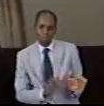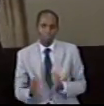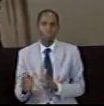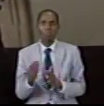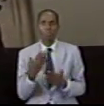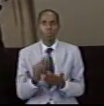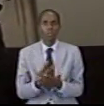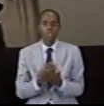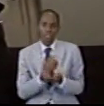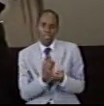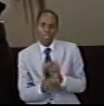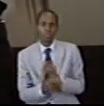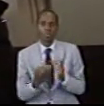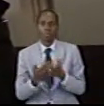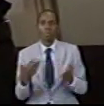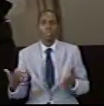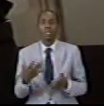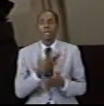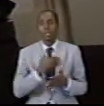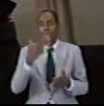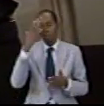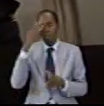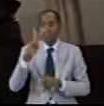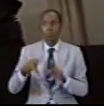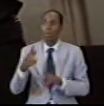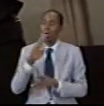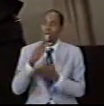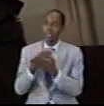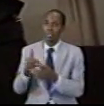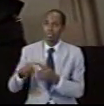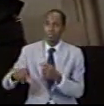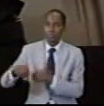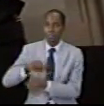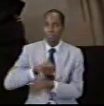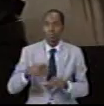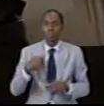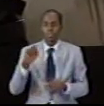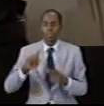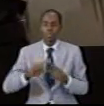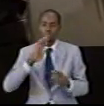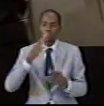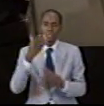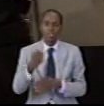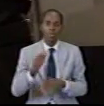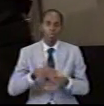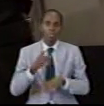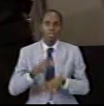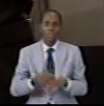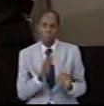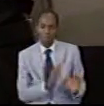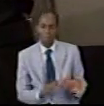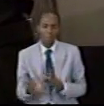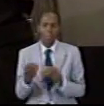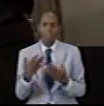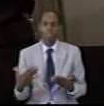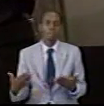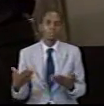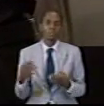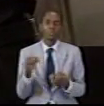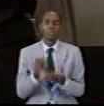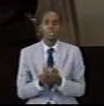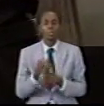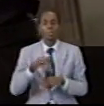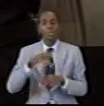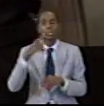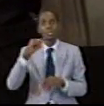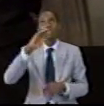focus. And if we know that people are perishing and that we need to reach them in time, we need to readjust everything that we're doing so that by the grace